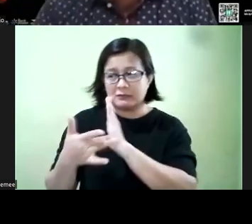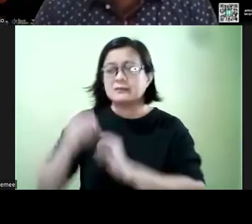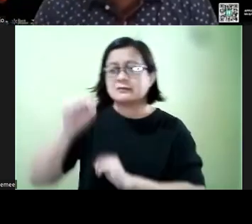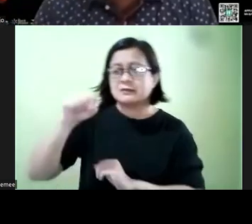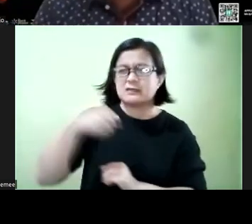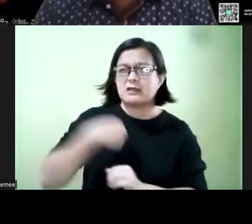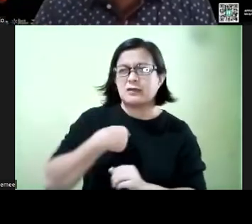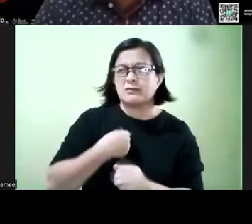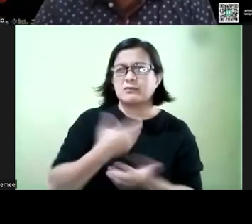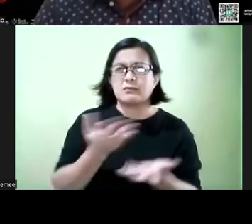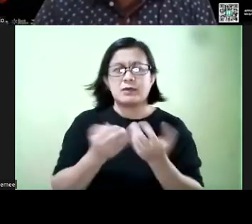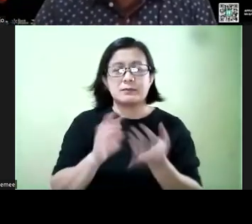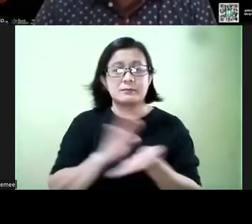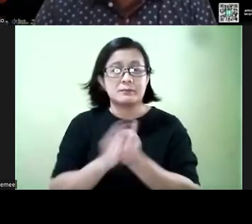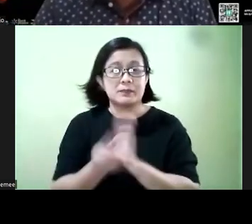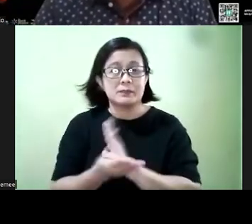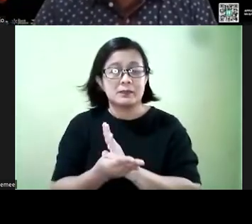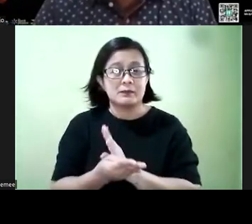want to be